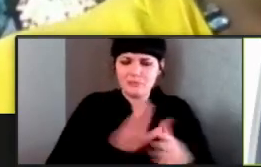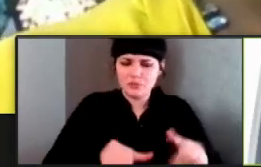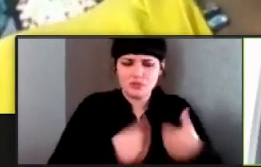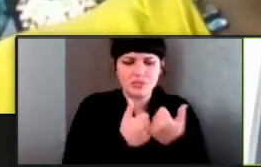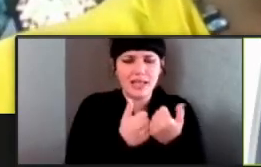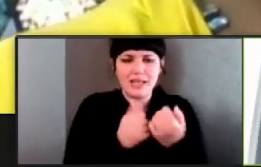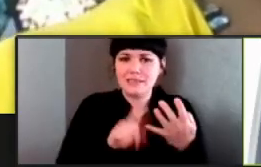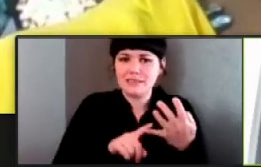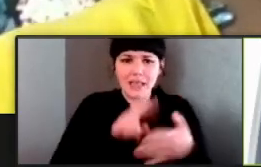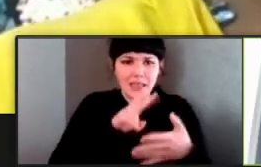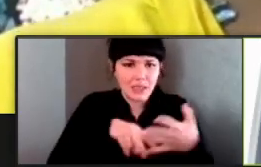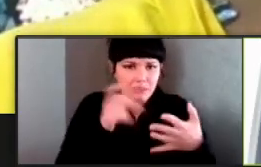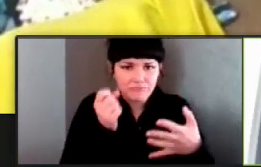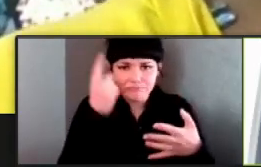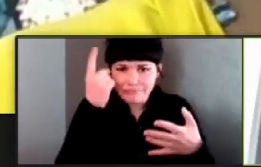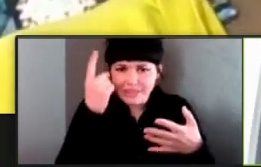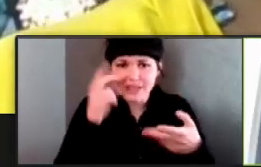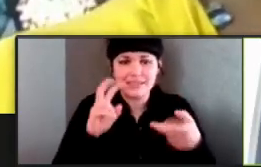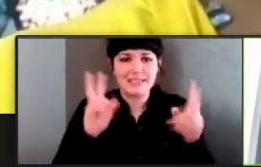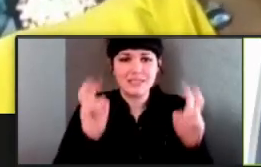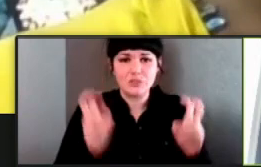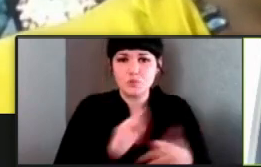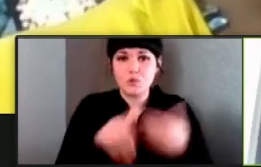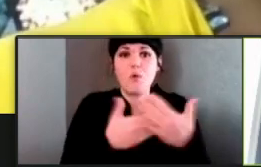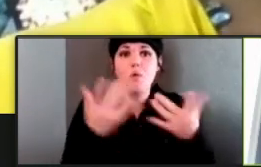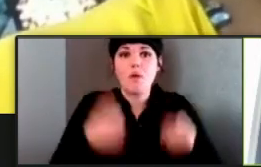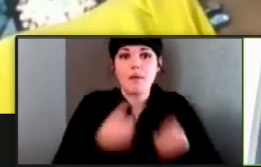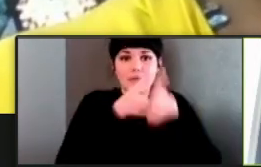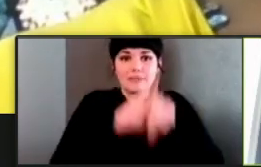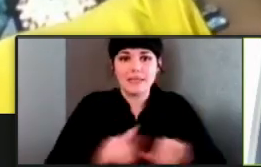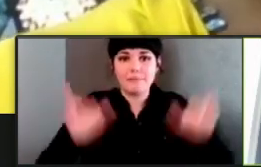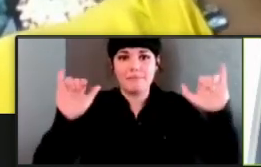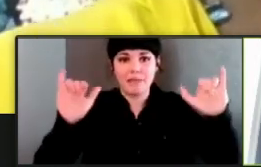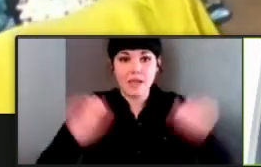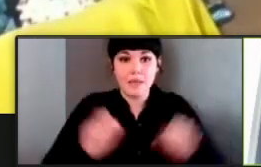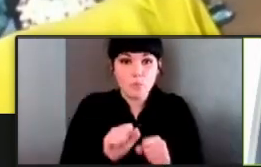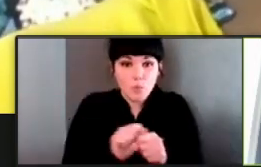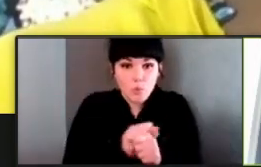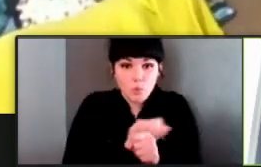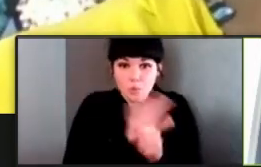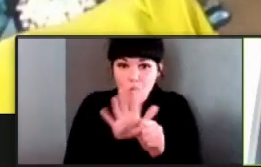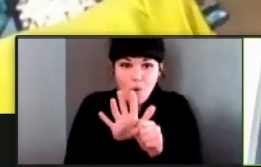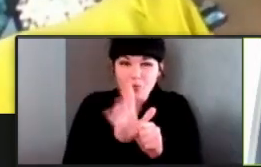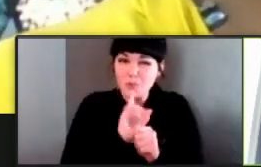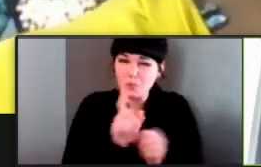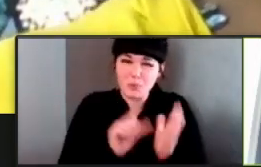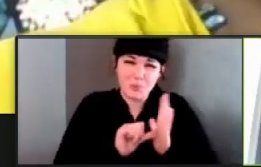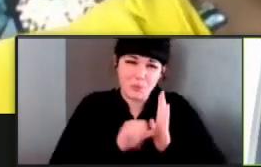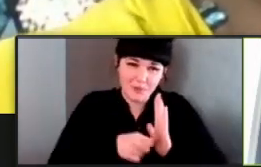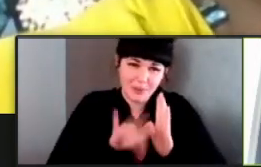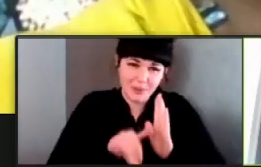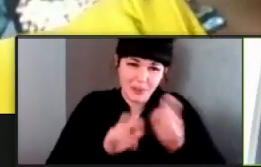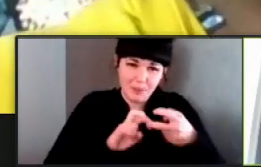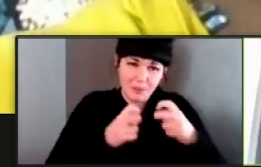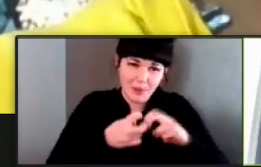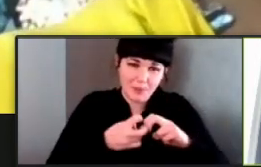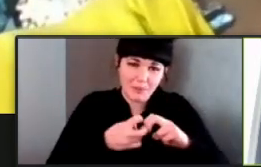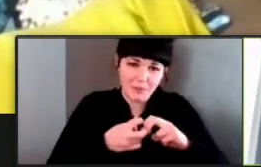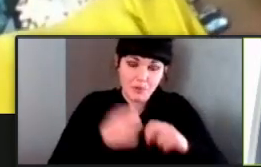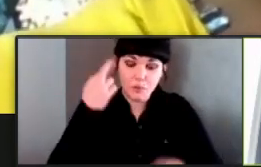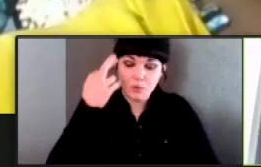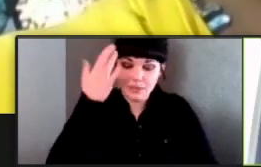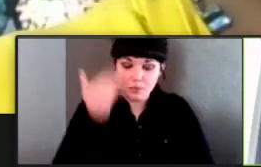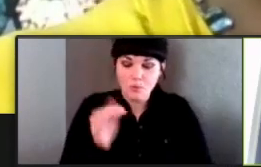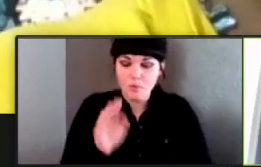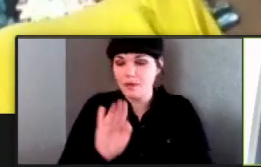happening at the same time. And the pandemic just highlighted all of that, right? So that's why the billions of dollars coming from the feds is